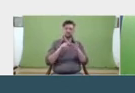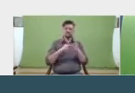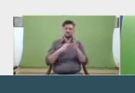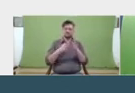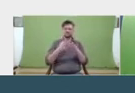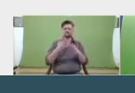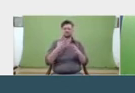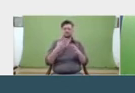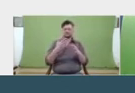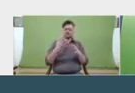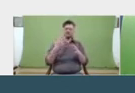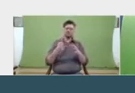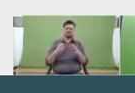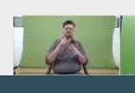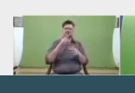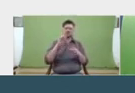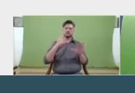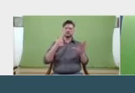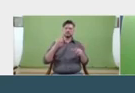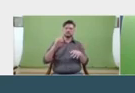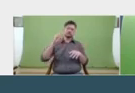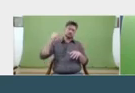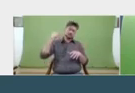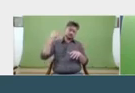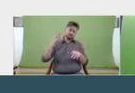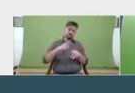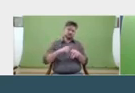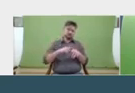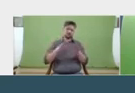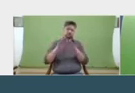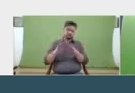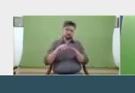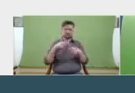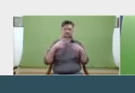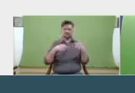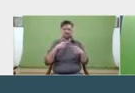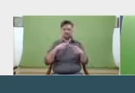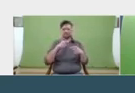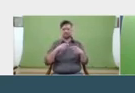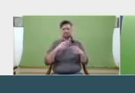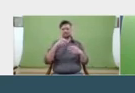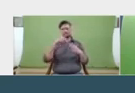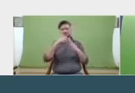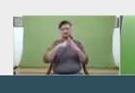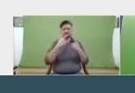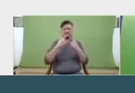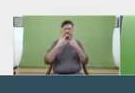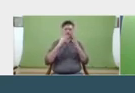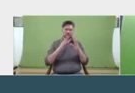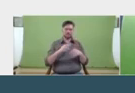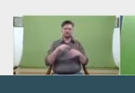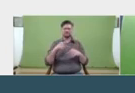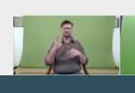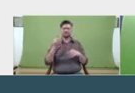onwards uh and many people have looked at it but i'll refer to another quotation this is from ramakanth agnihotri him